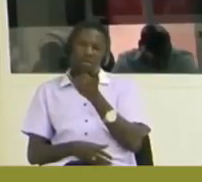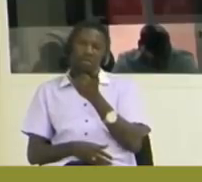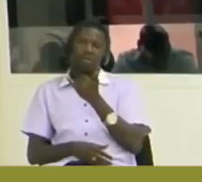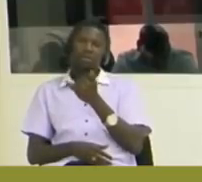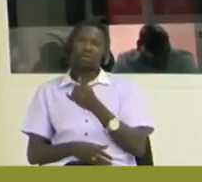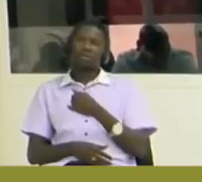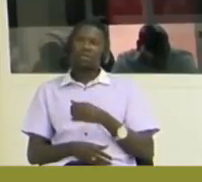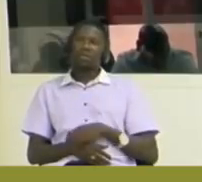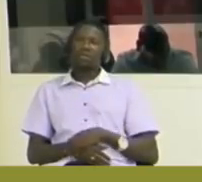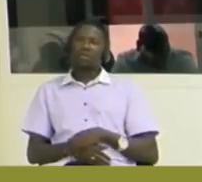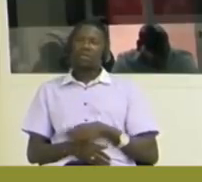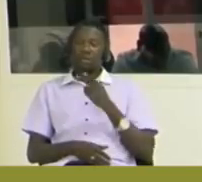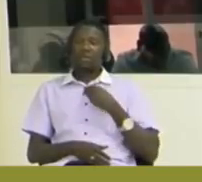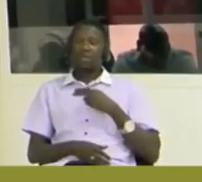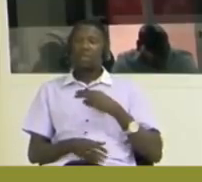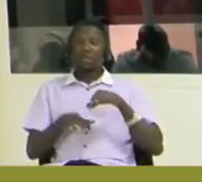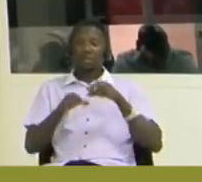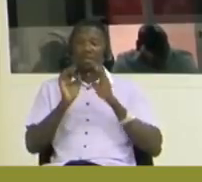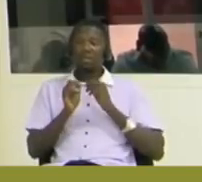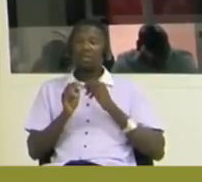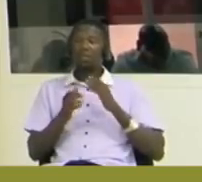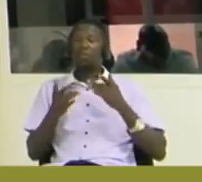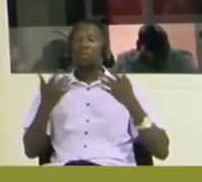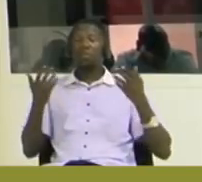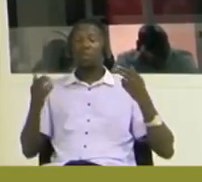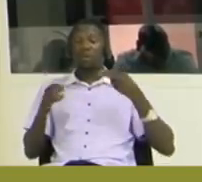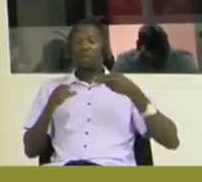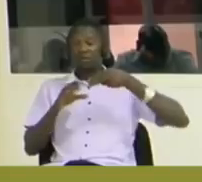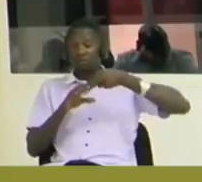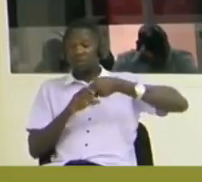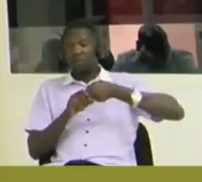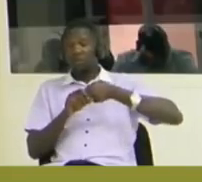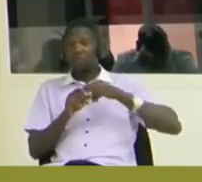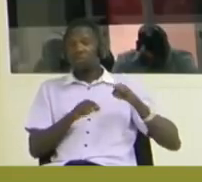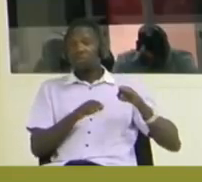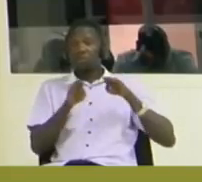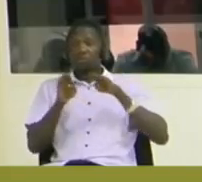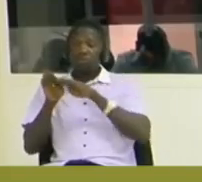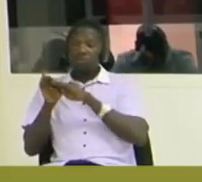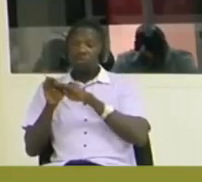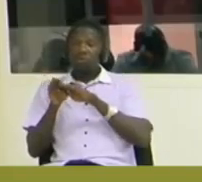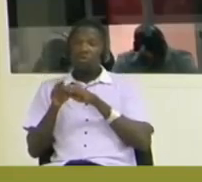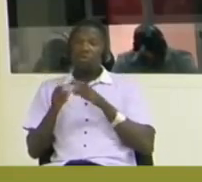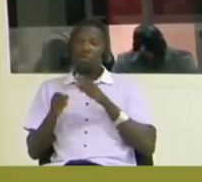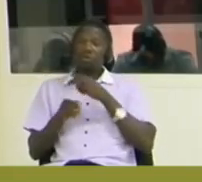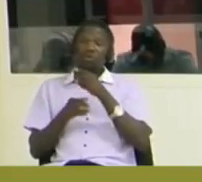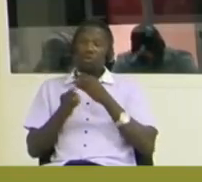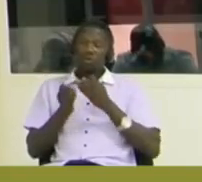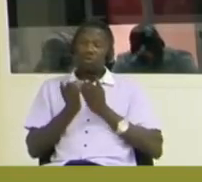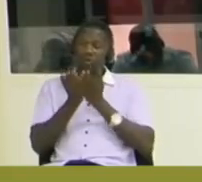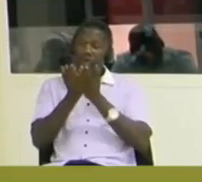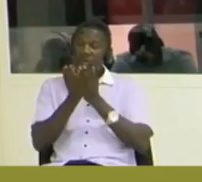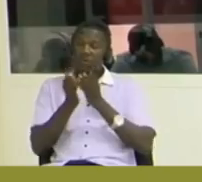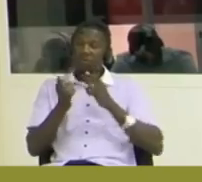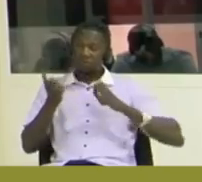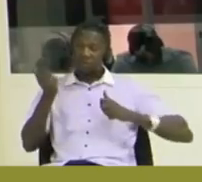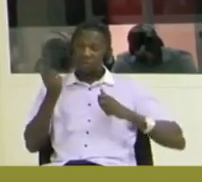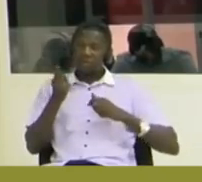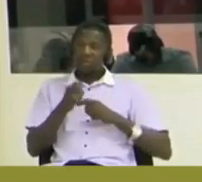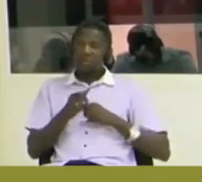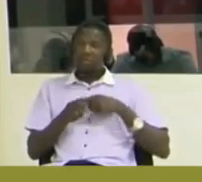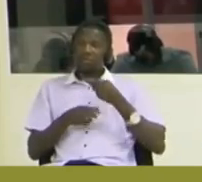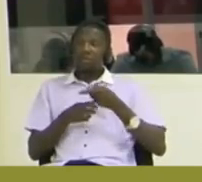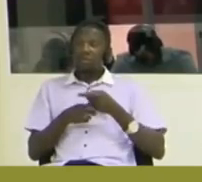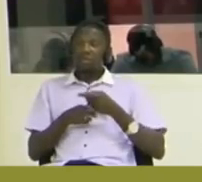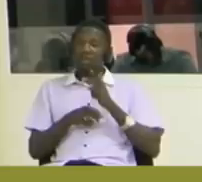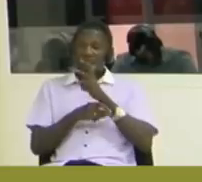takes a lot of fuel to move those marine vessels. Okay, and for the guards at Yankuba's house?